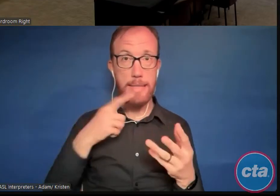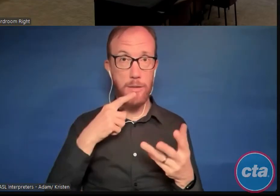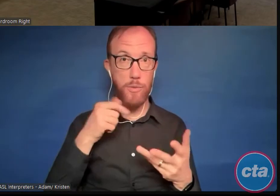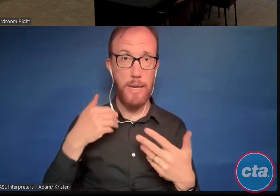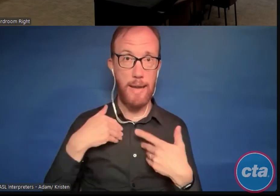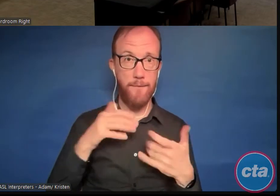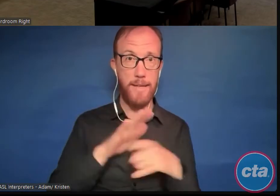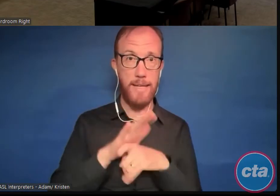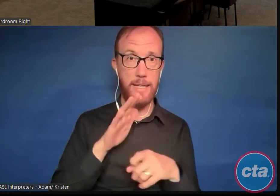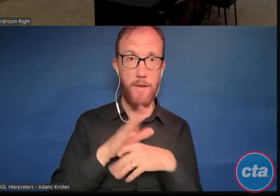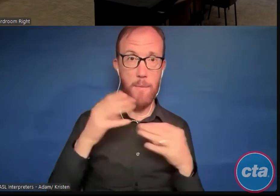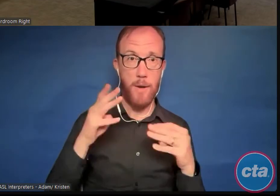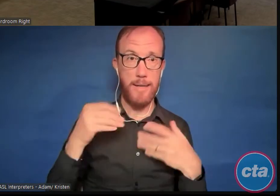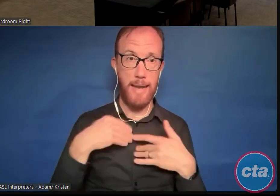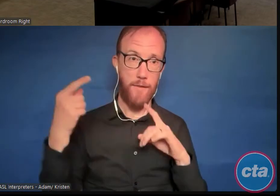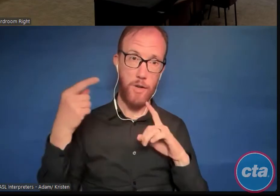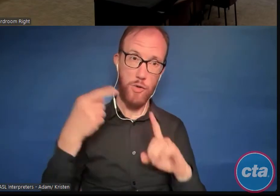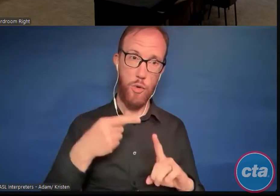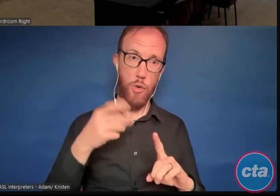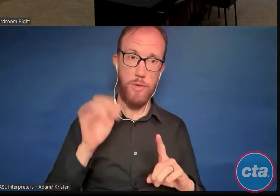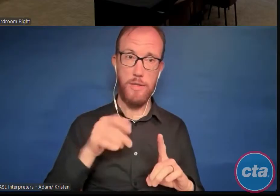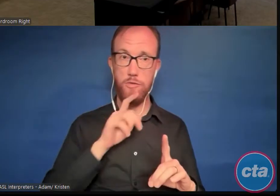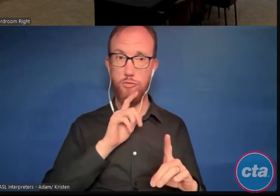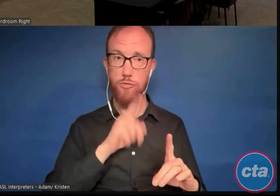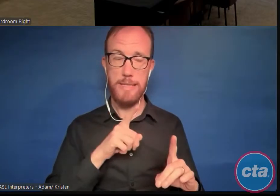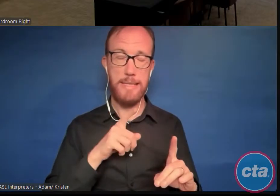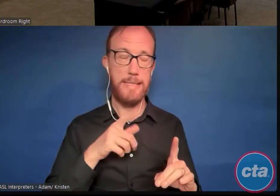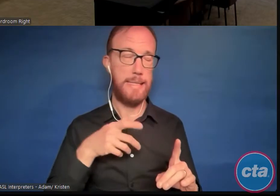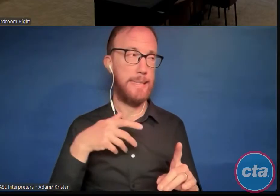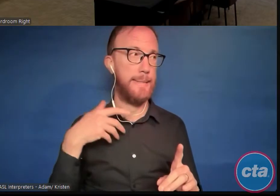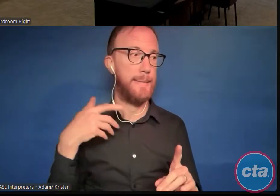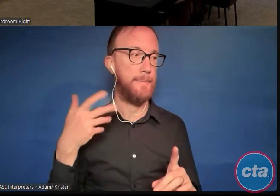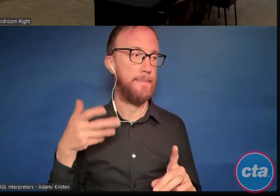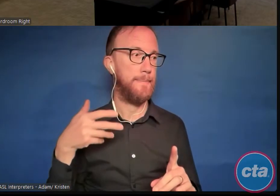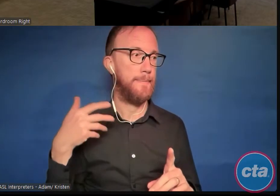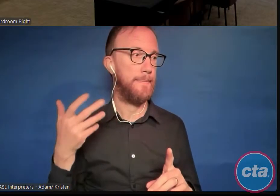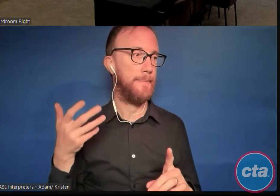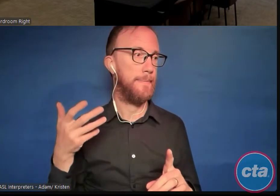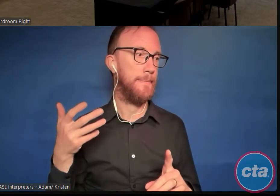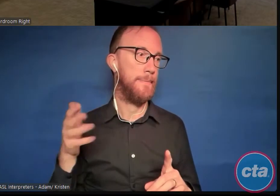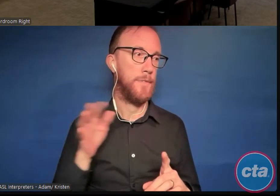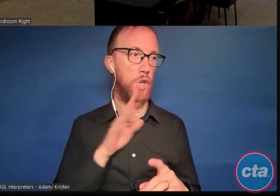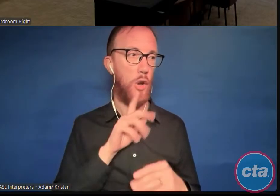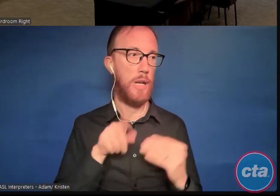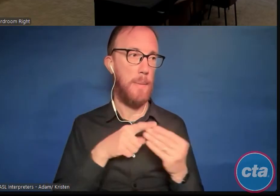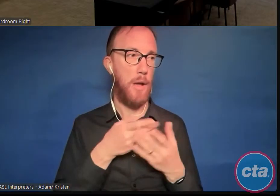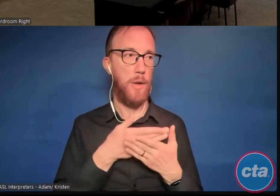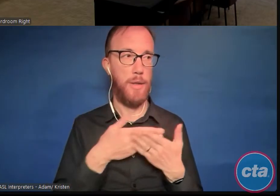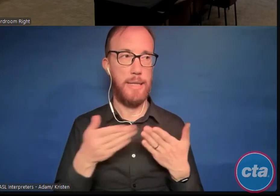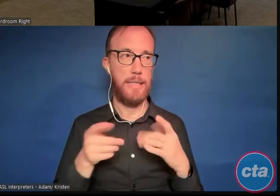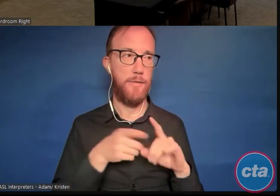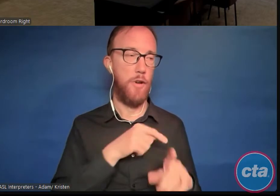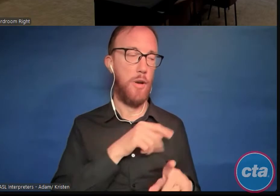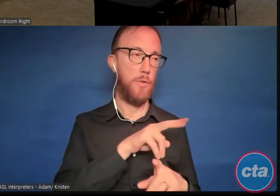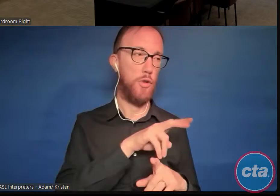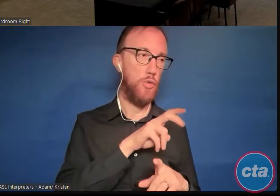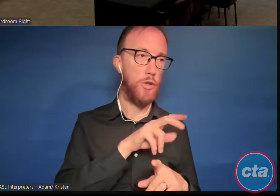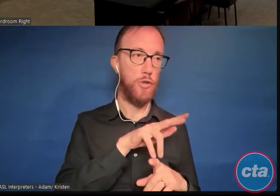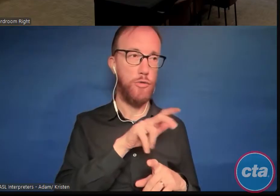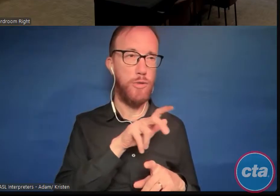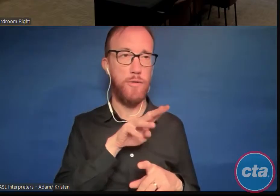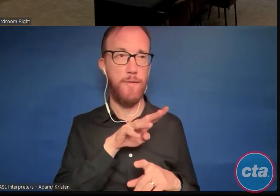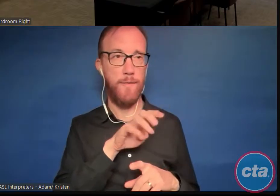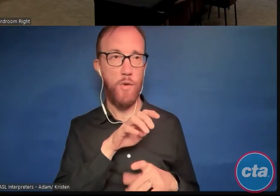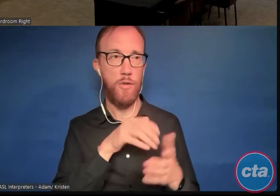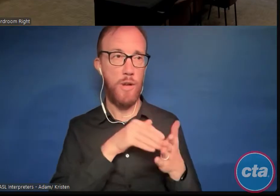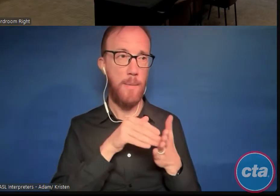have a goal that's talking about things in the range of $200, $300, $400 million